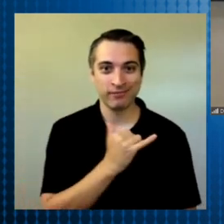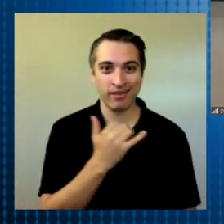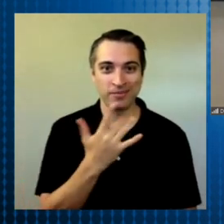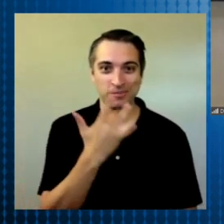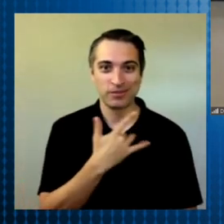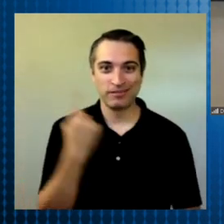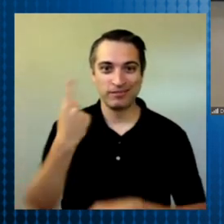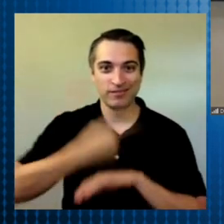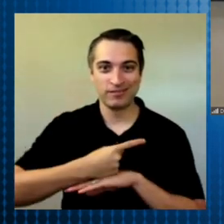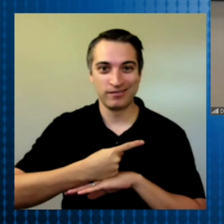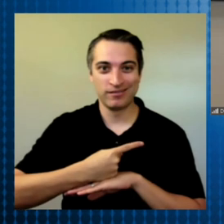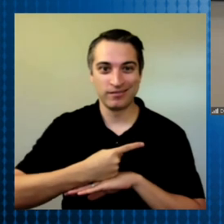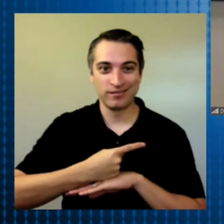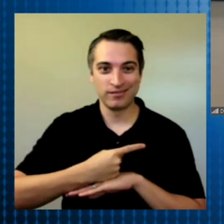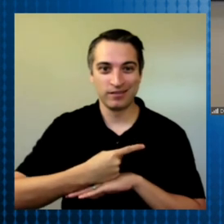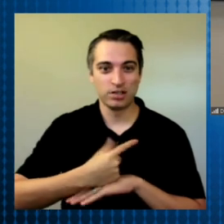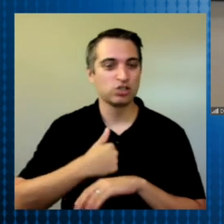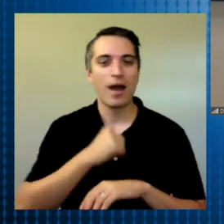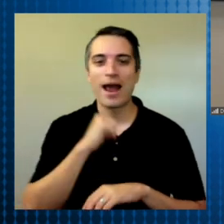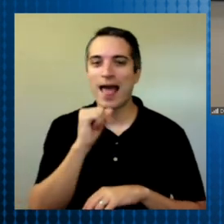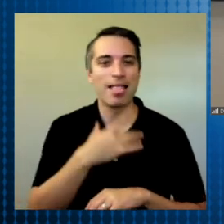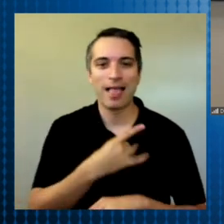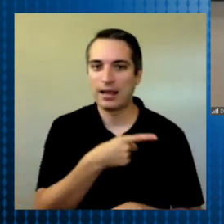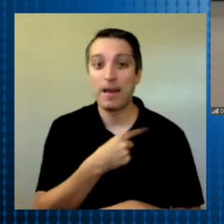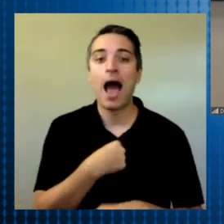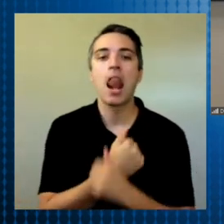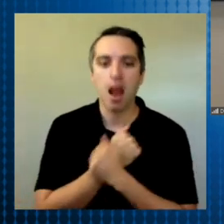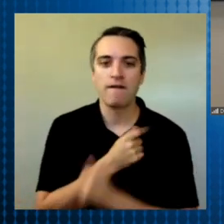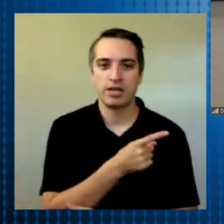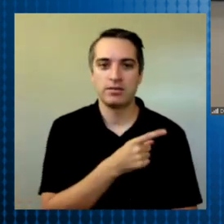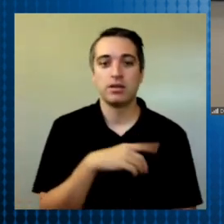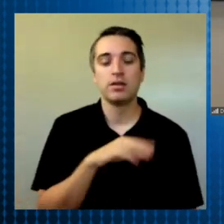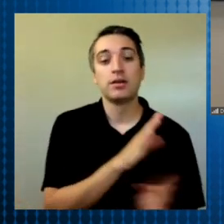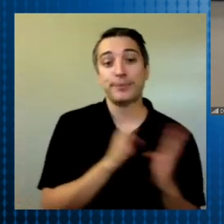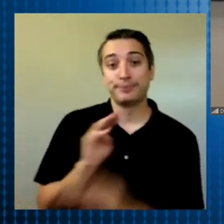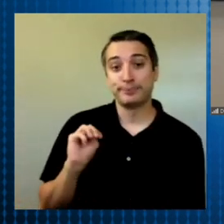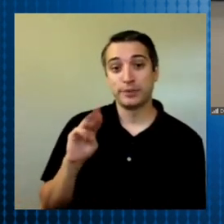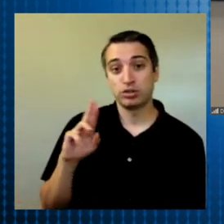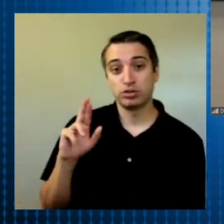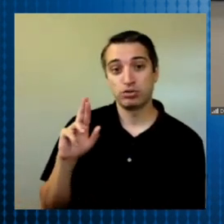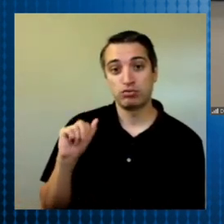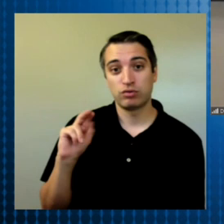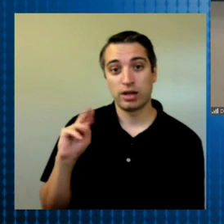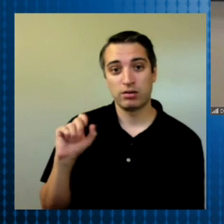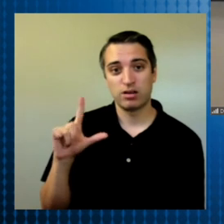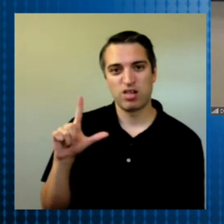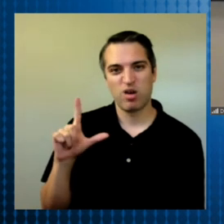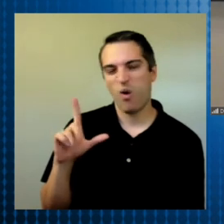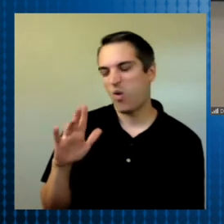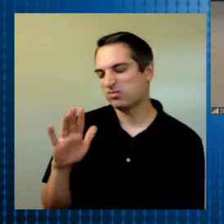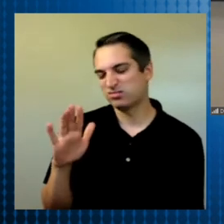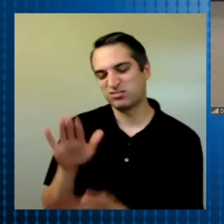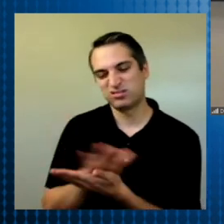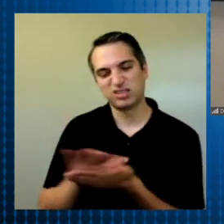That's how I'm... loved him, not like him, loved him. And Mr. Randall was just a nice guy. He talked sociology. He was just a nice guy.